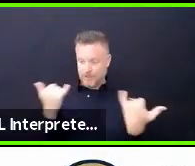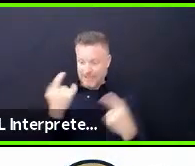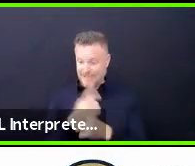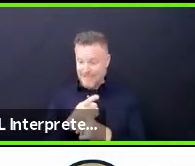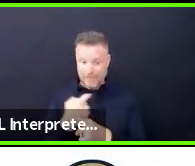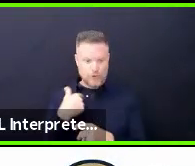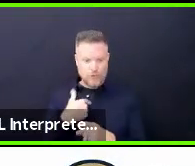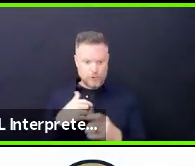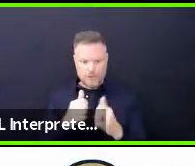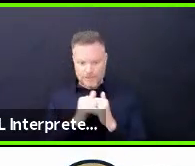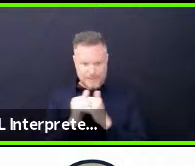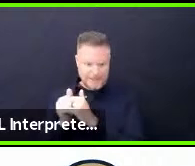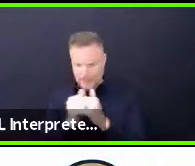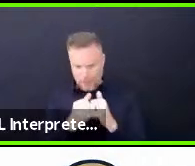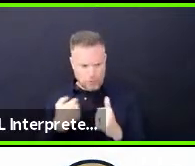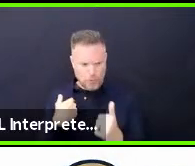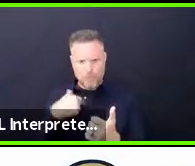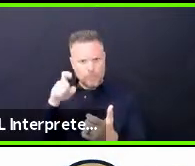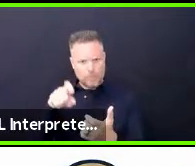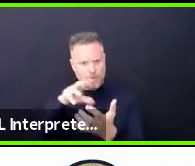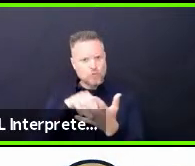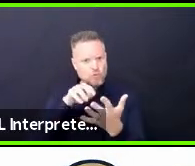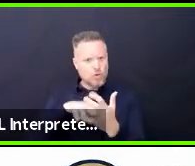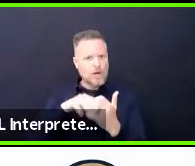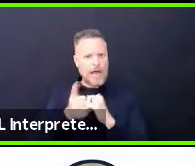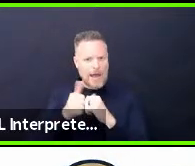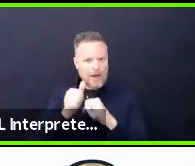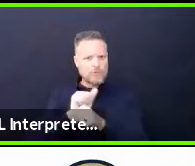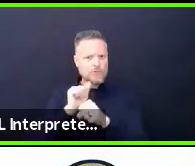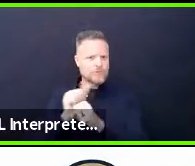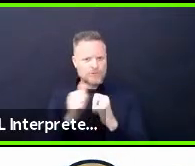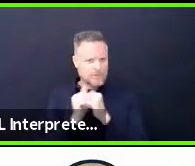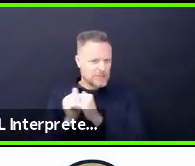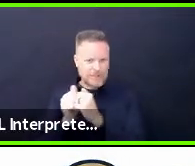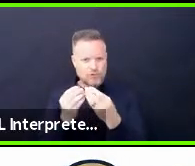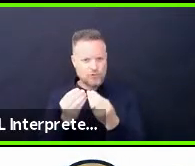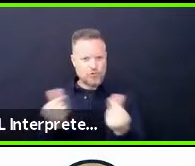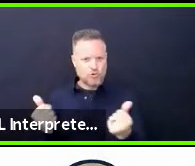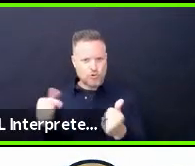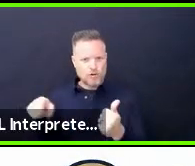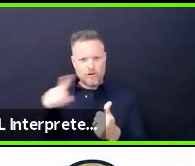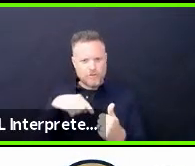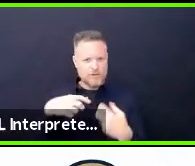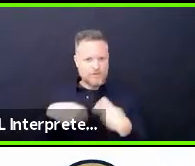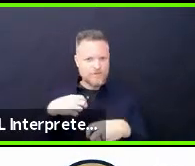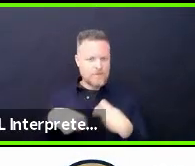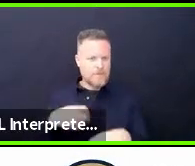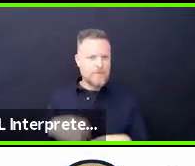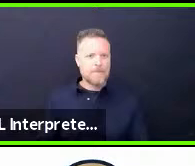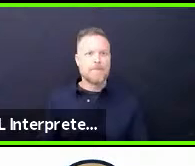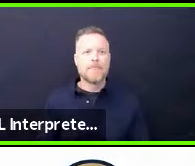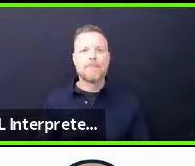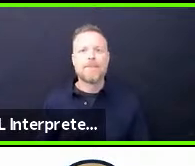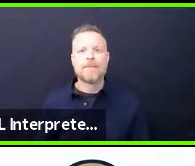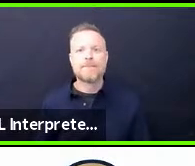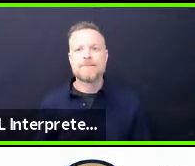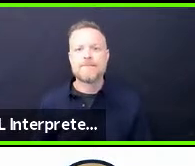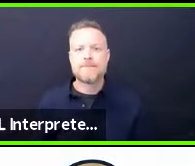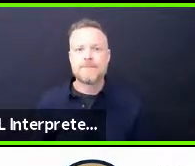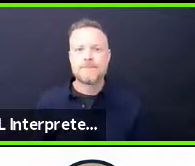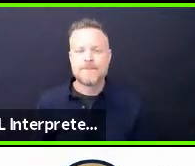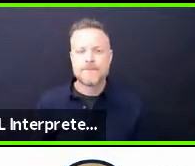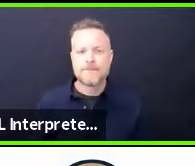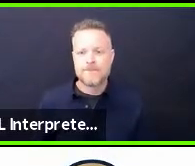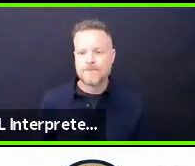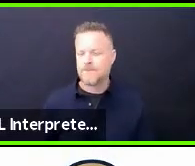we have to learn to work together in order to solve the problems for everybody. Thank you. I do have just a couple other